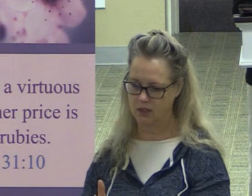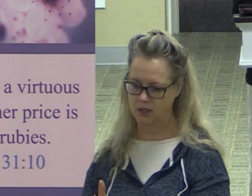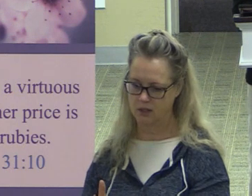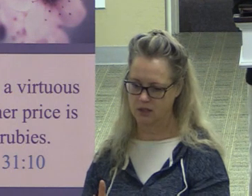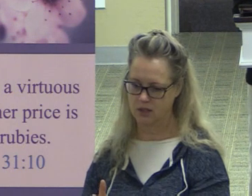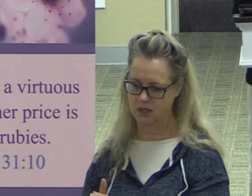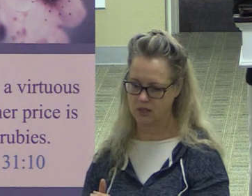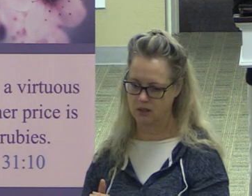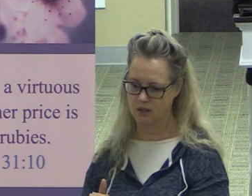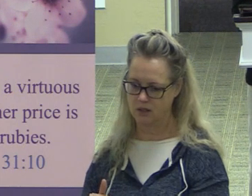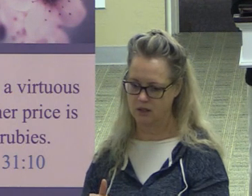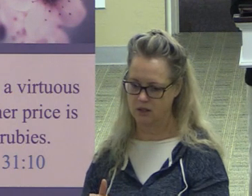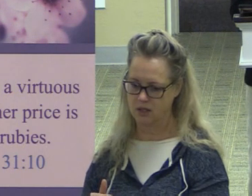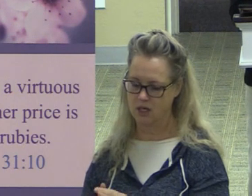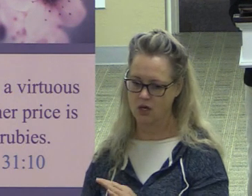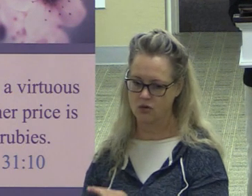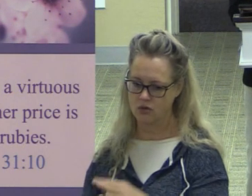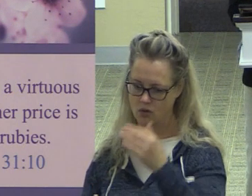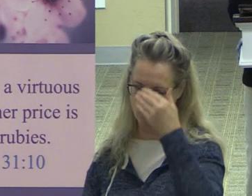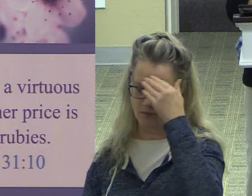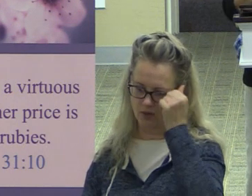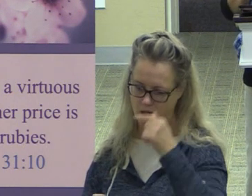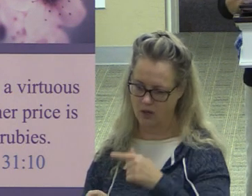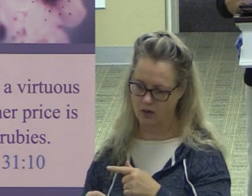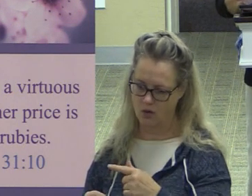has done for us.